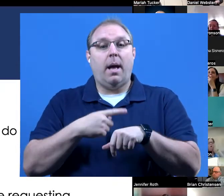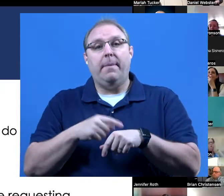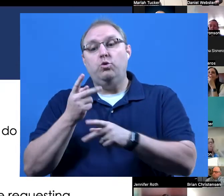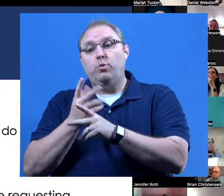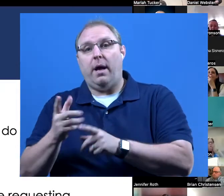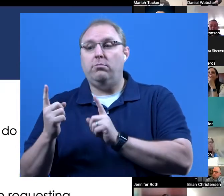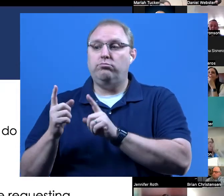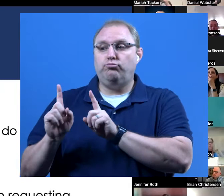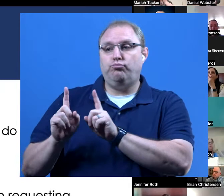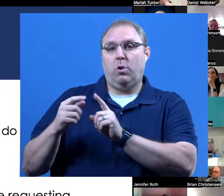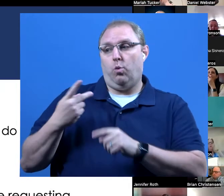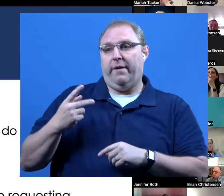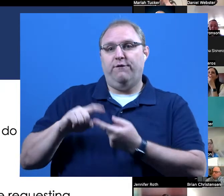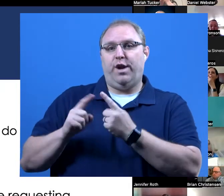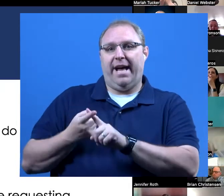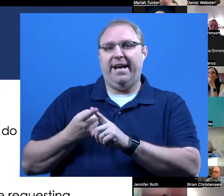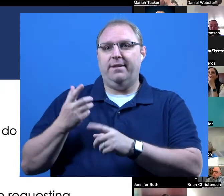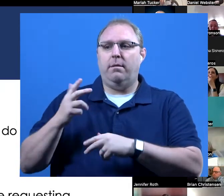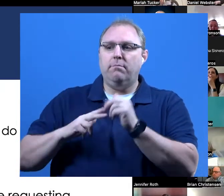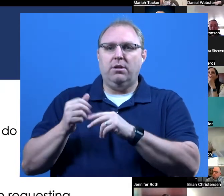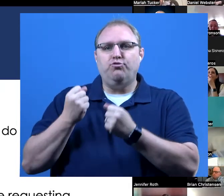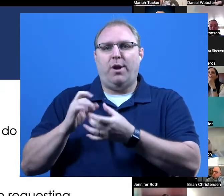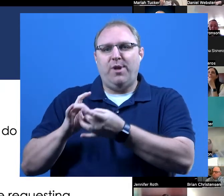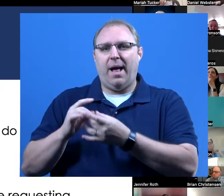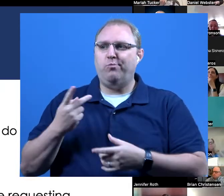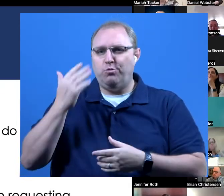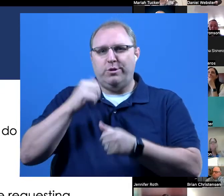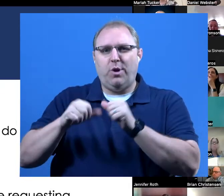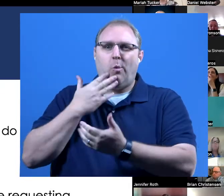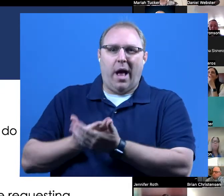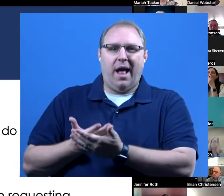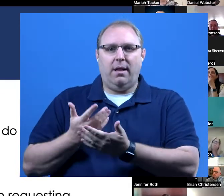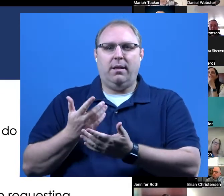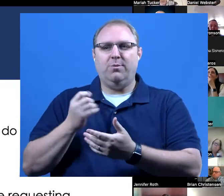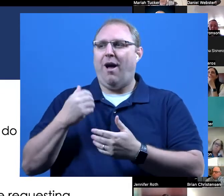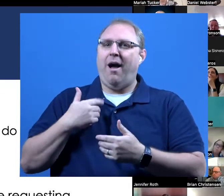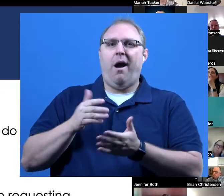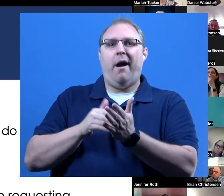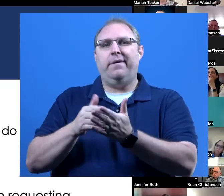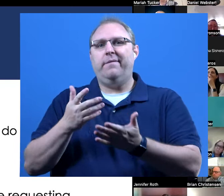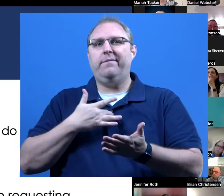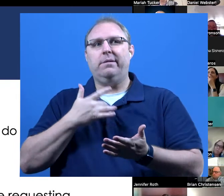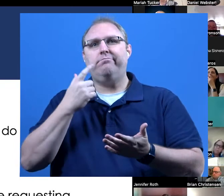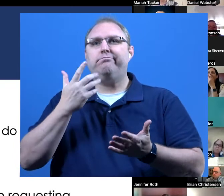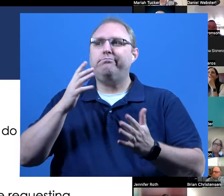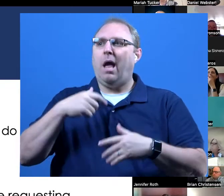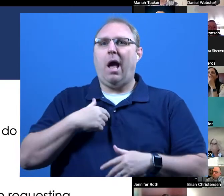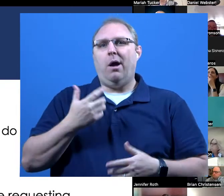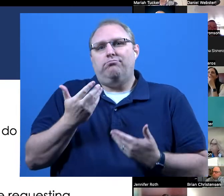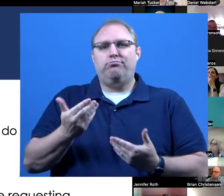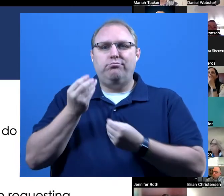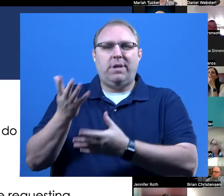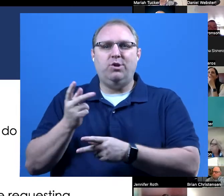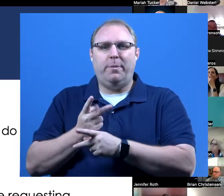to their supervisors. And I know you guys are friends and colleagues and work together and build strong relationships, and that's what this is